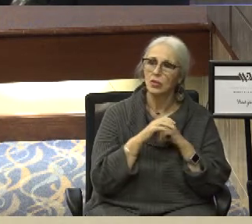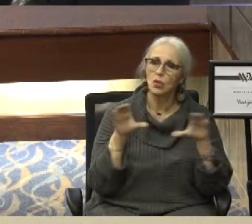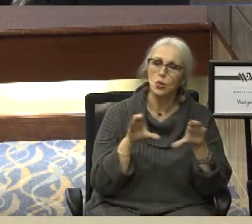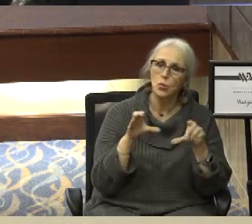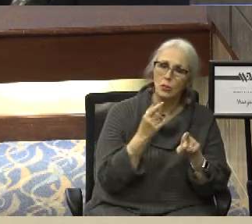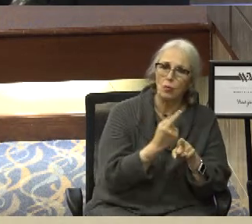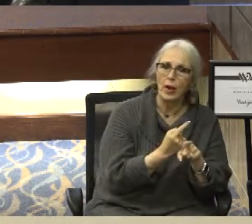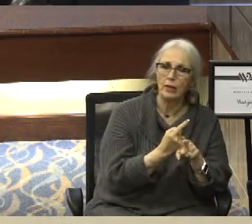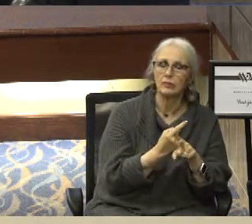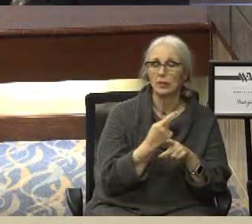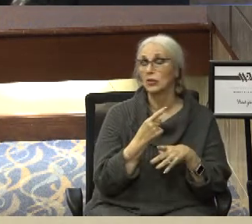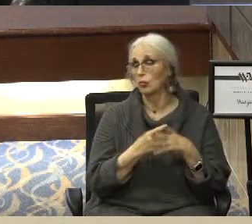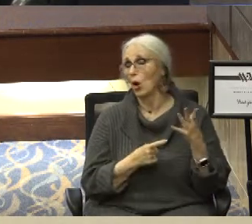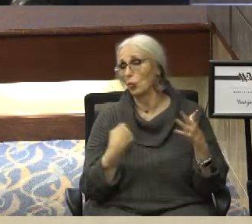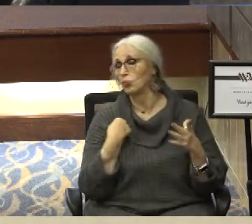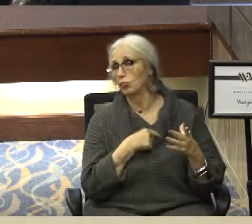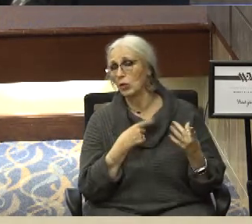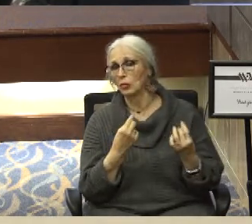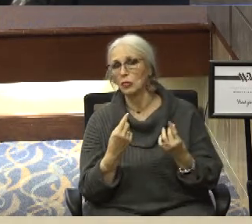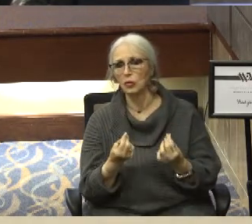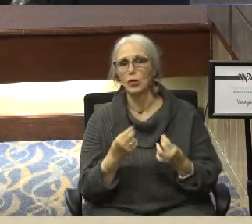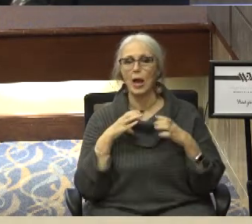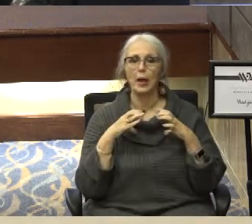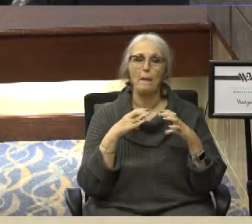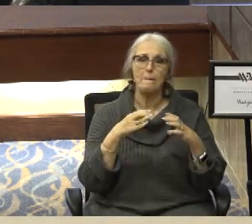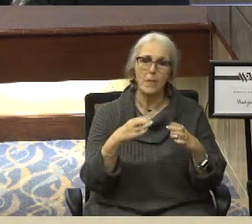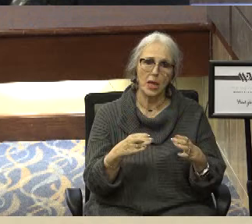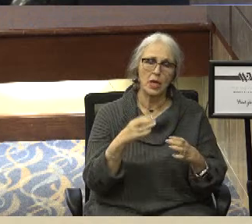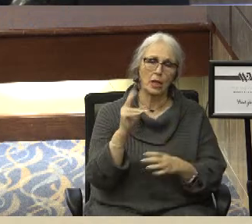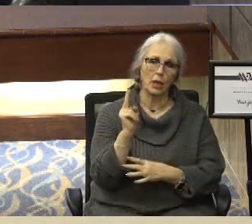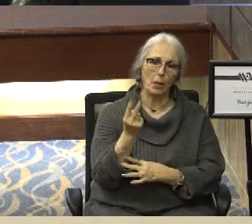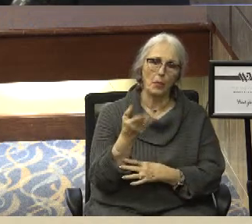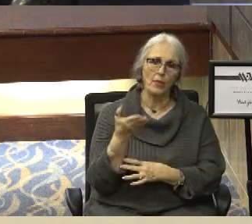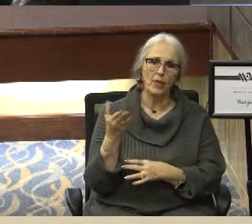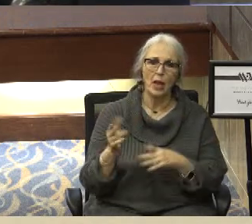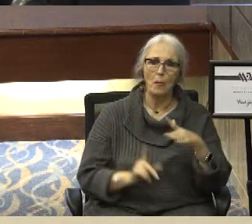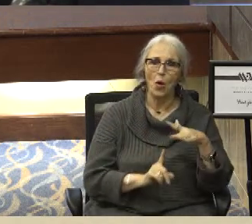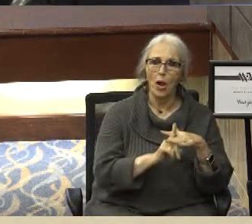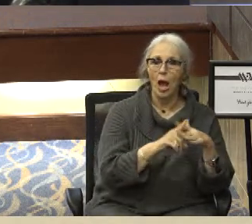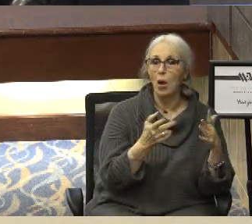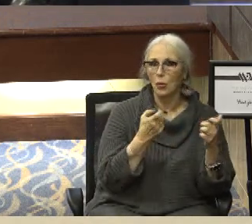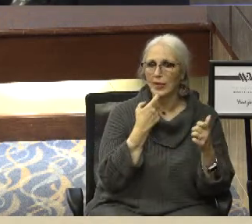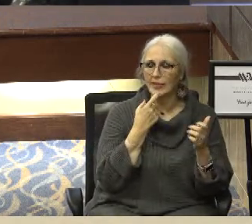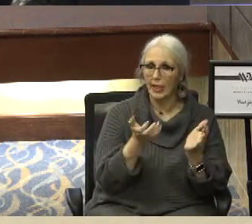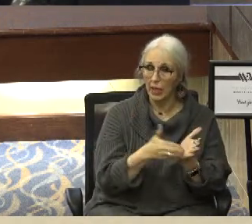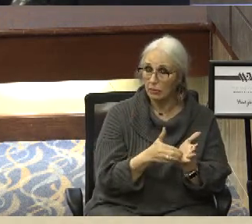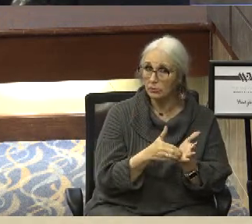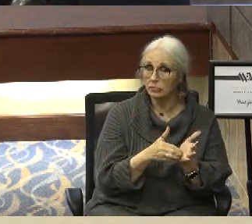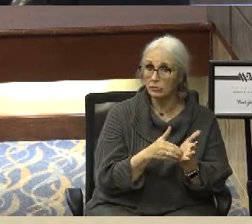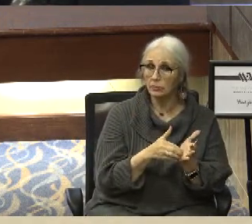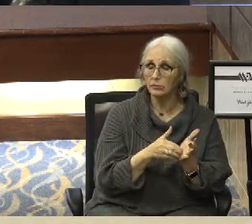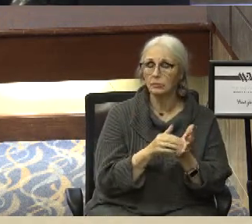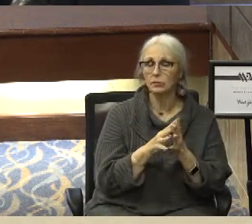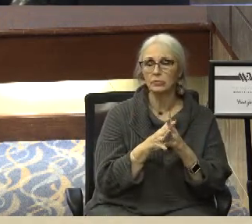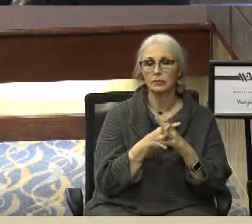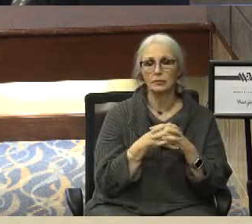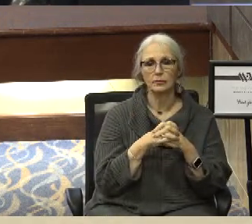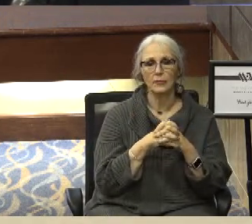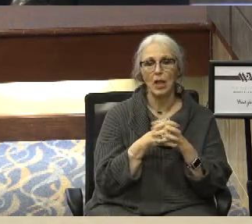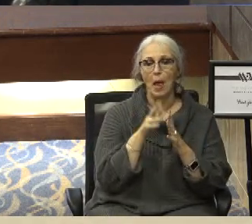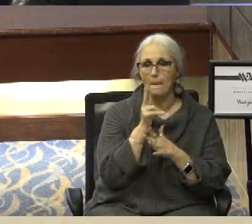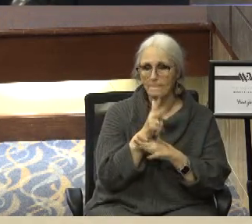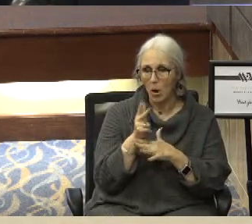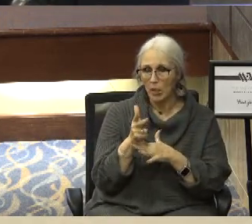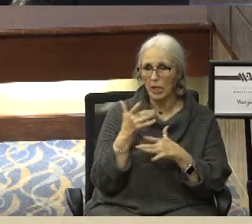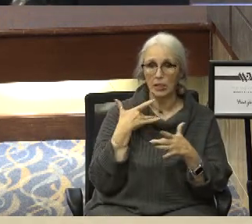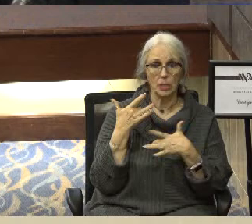this is going to be. I'm also committed, a couple of things that got brought up that I just want to echo my commitment to is the parking